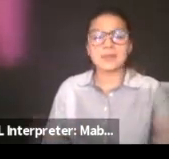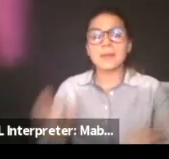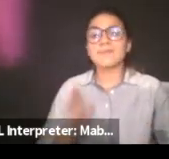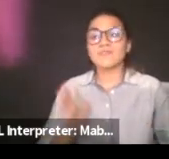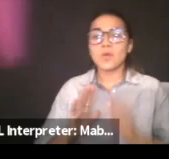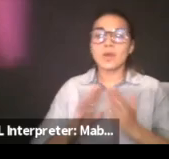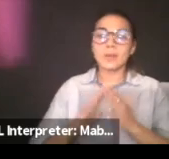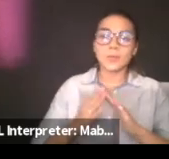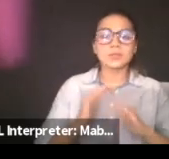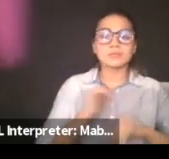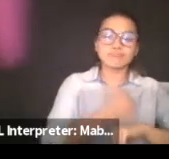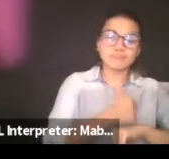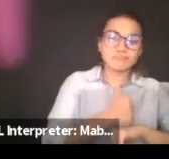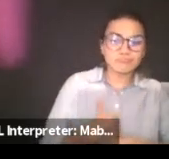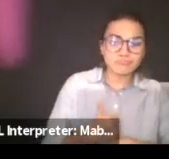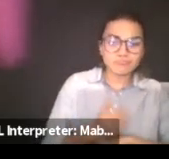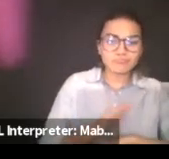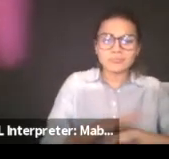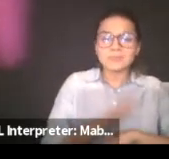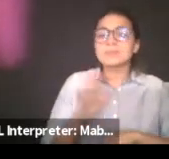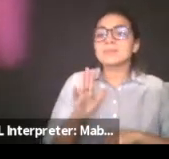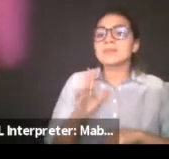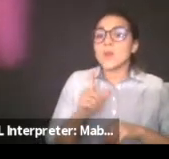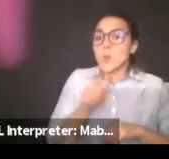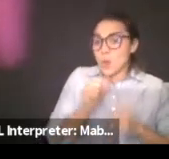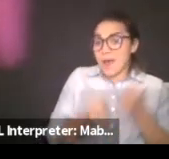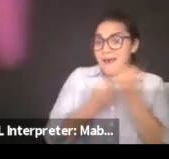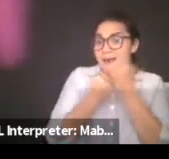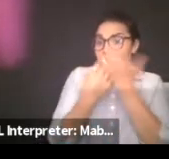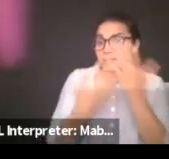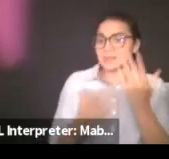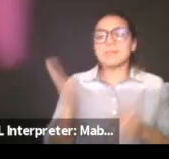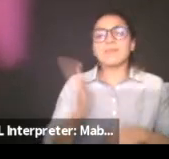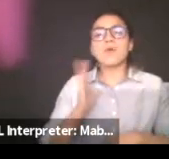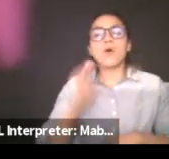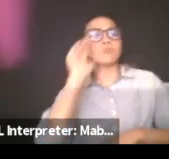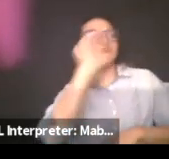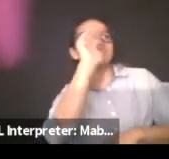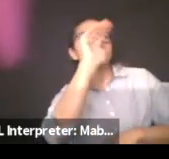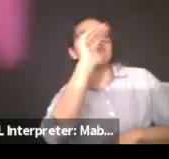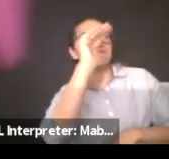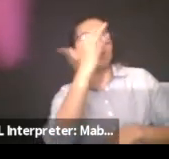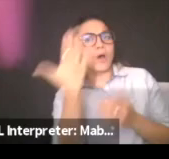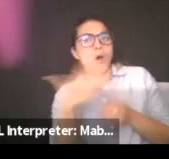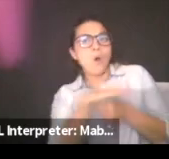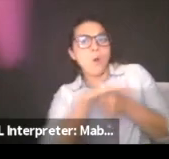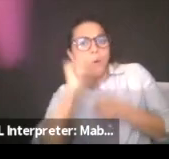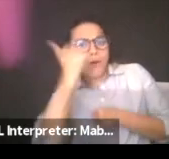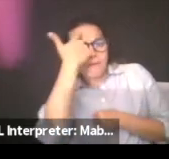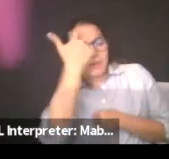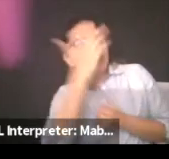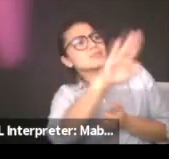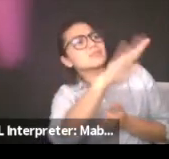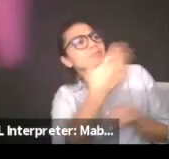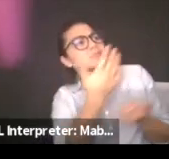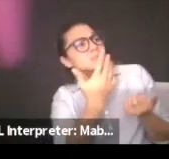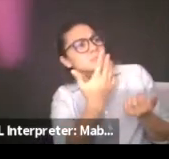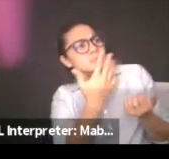advocates began to petition their local governments, their state governments, for changes to legislation that would protect